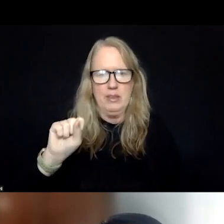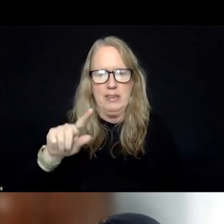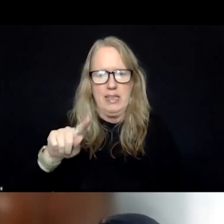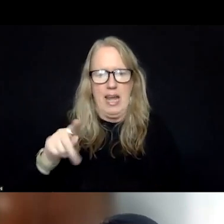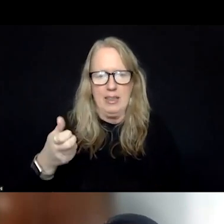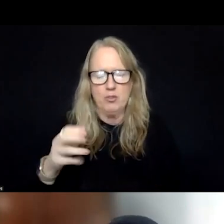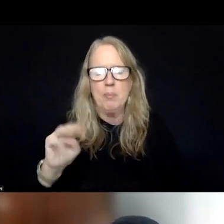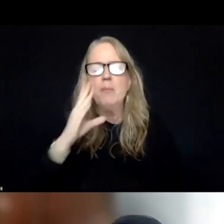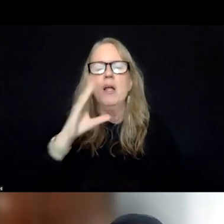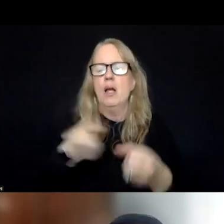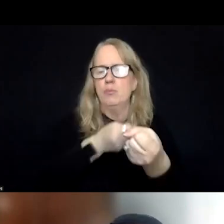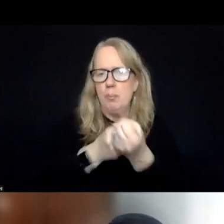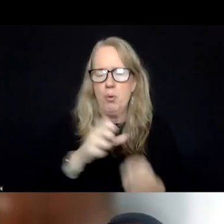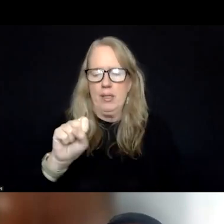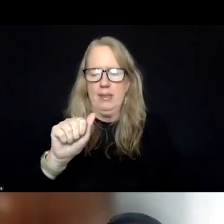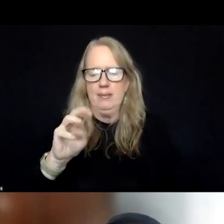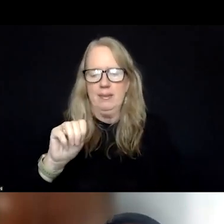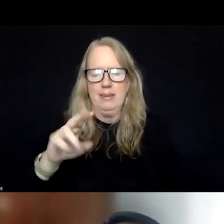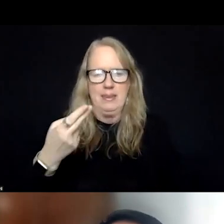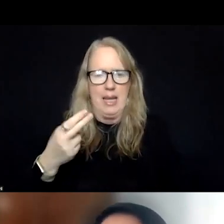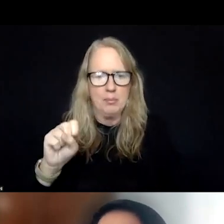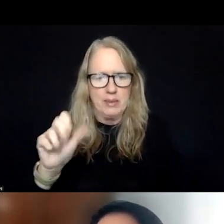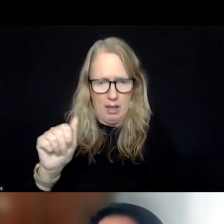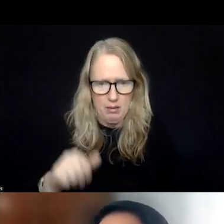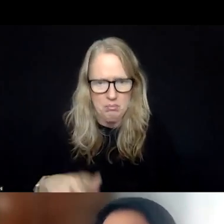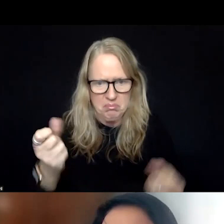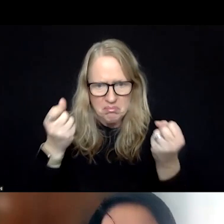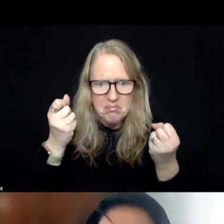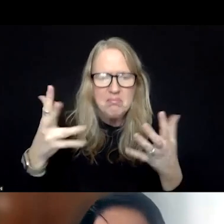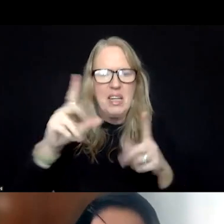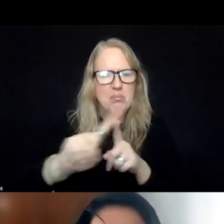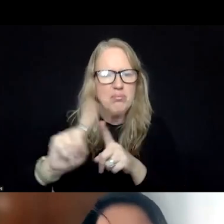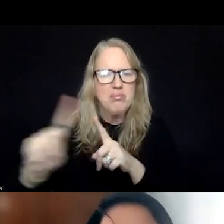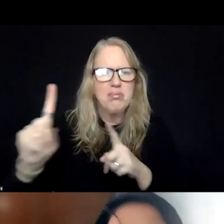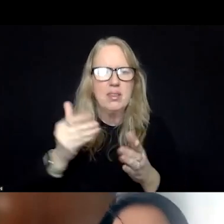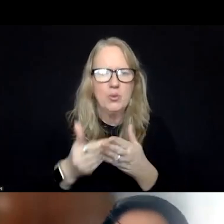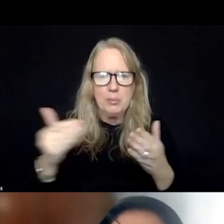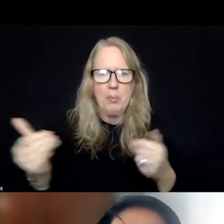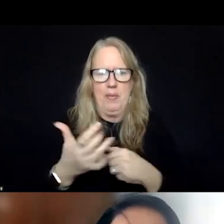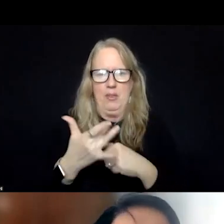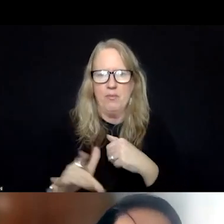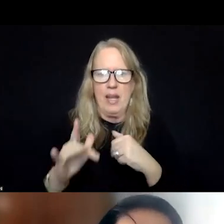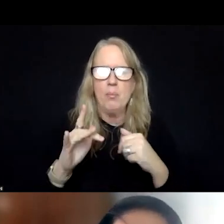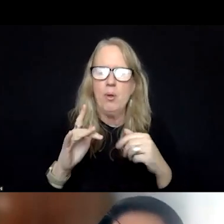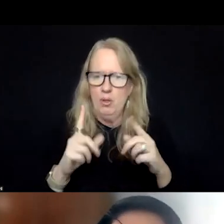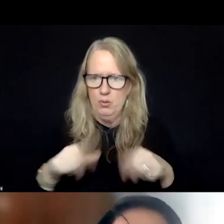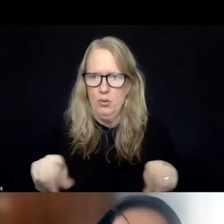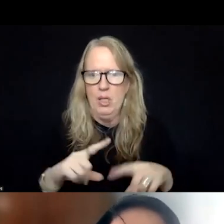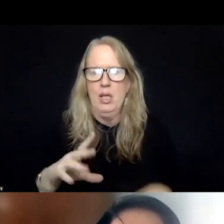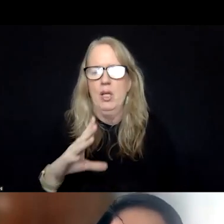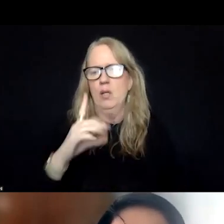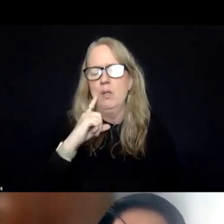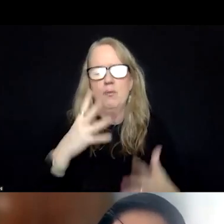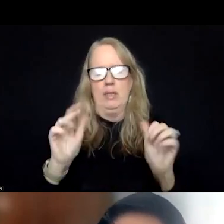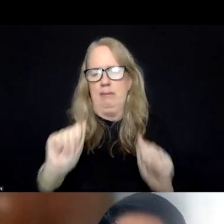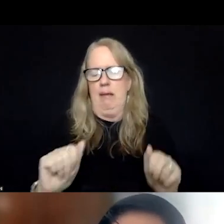of SAMHSA. And I show here just a whole bunch of resources that are available to you for free. You can